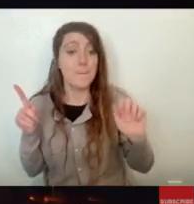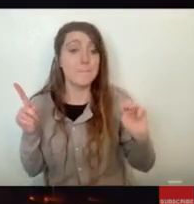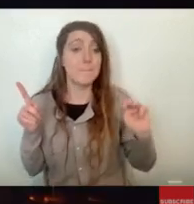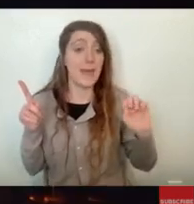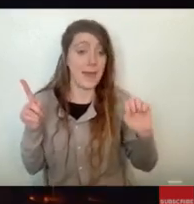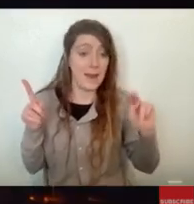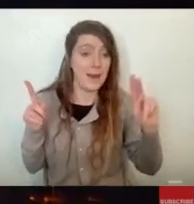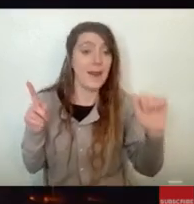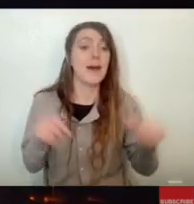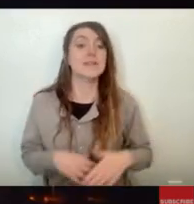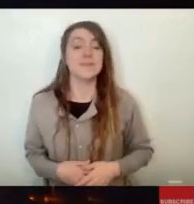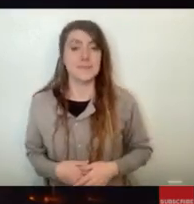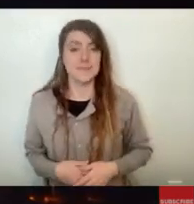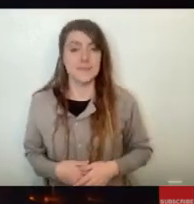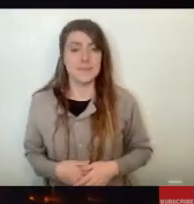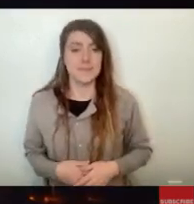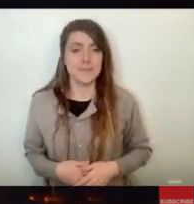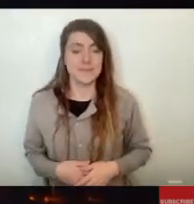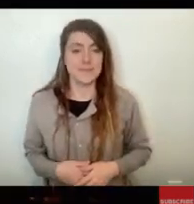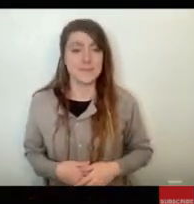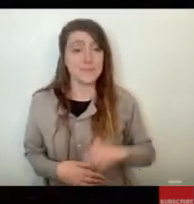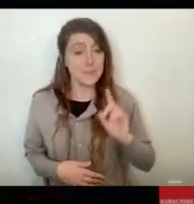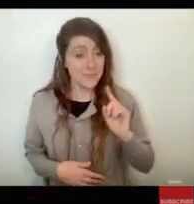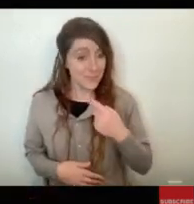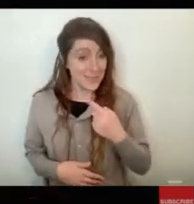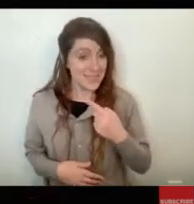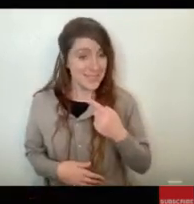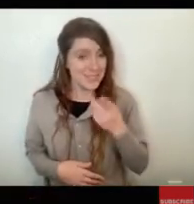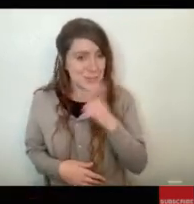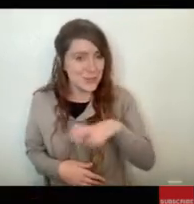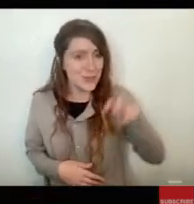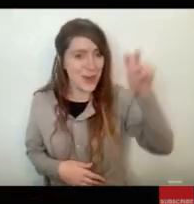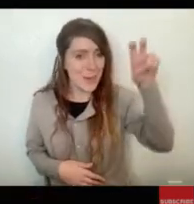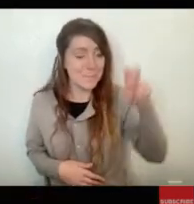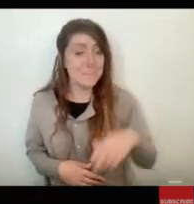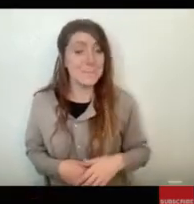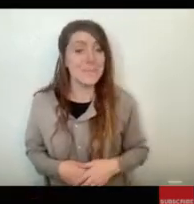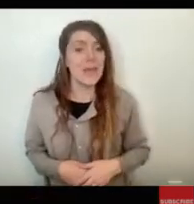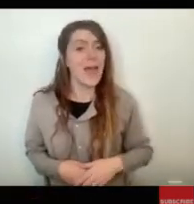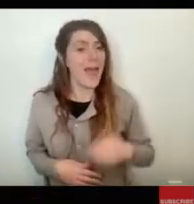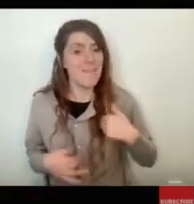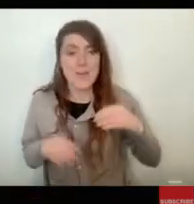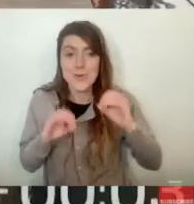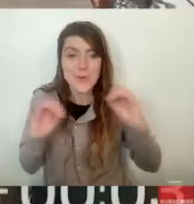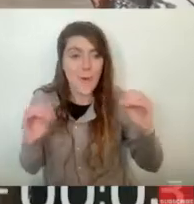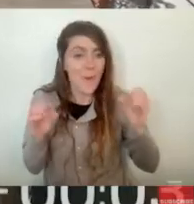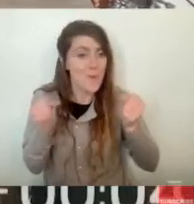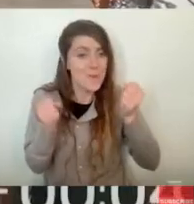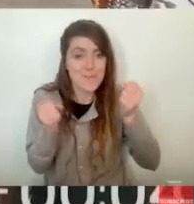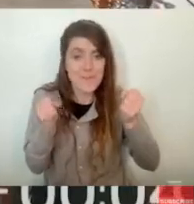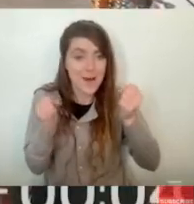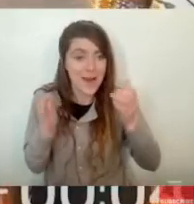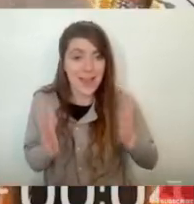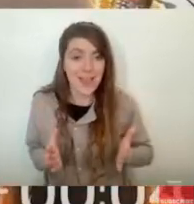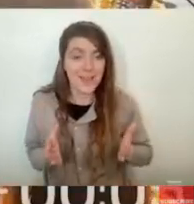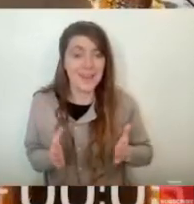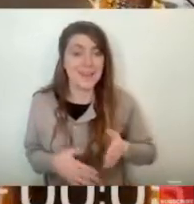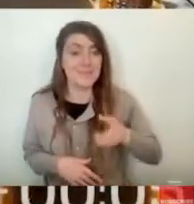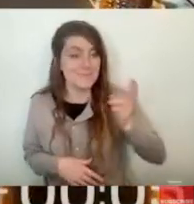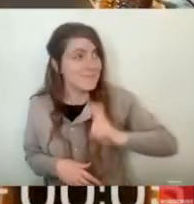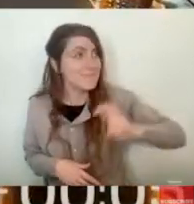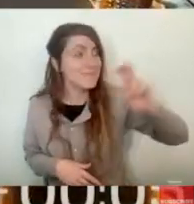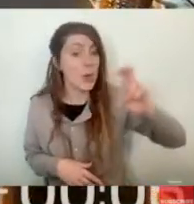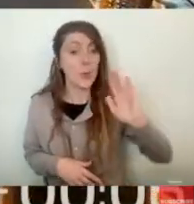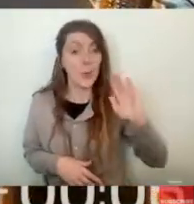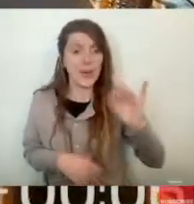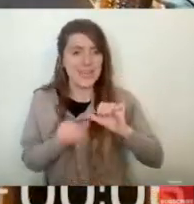The suborbital space tourism mission will be fully autonomous with no pilots on board, and it'll last about 10 minutes. The crew